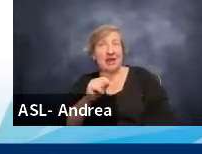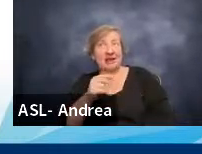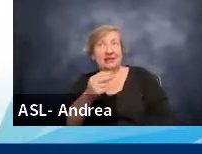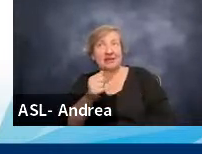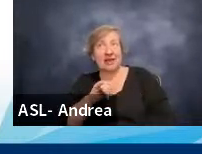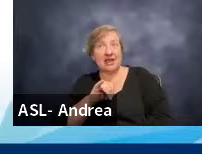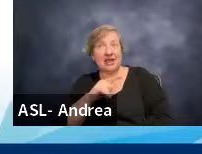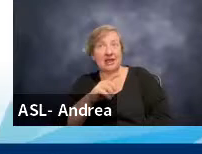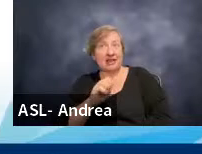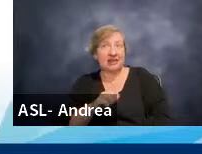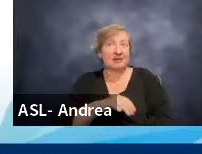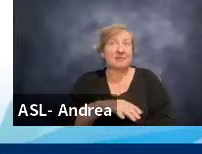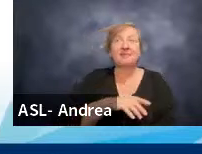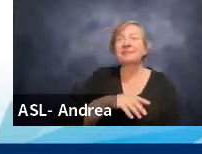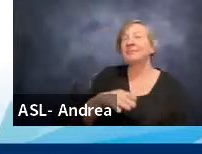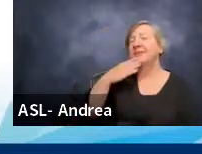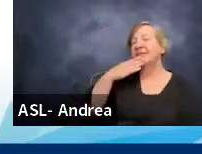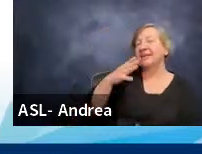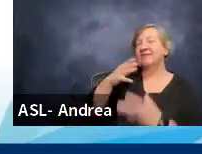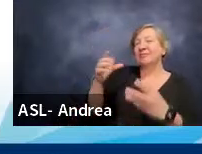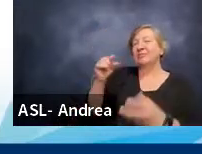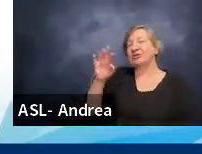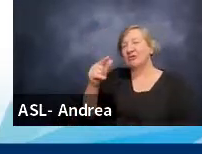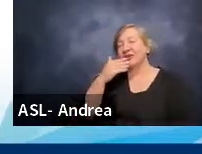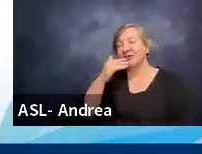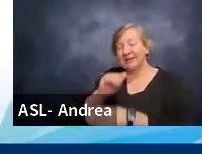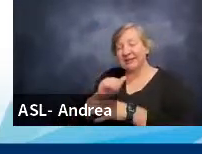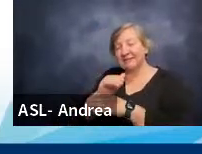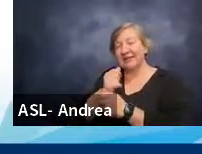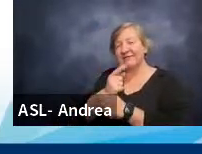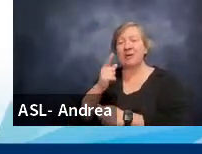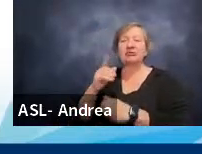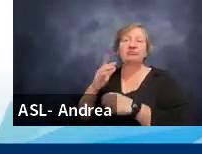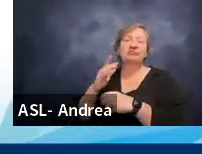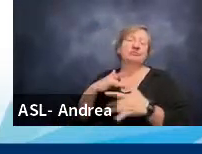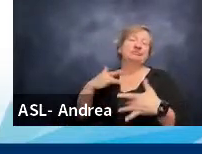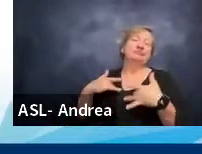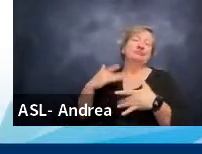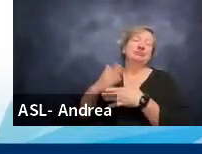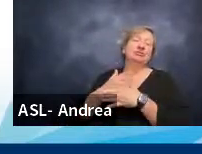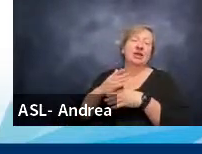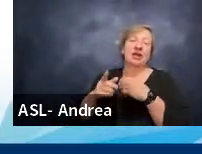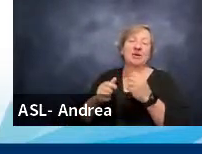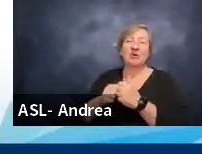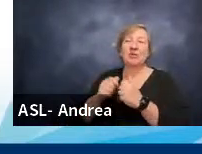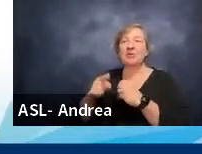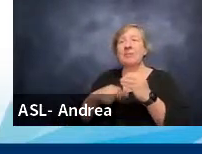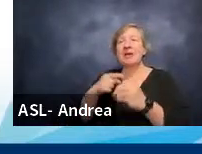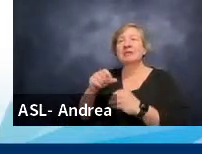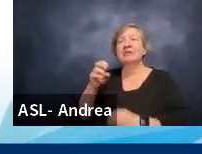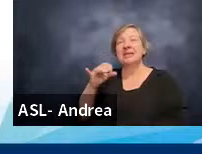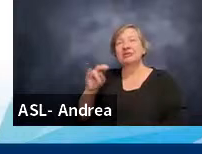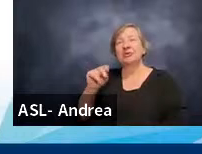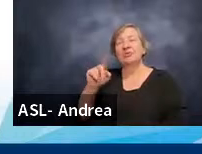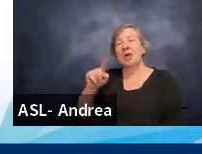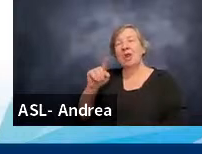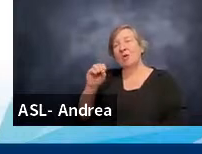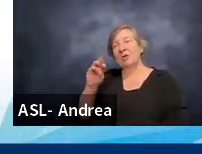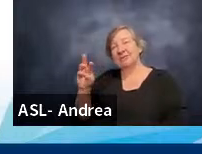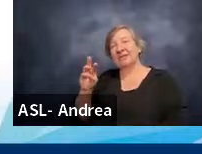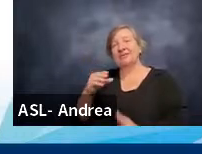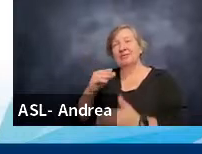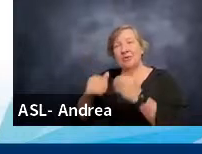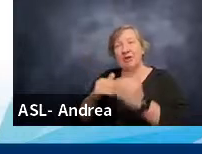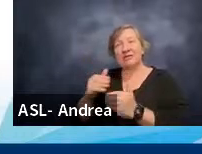very much, Greg, and good evening, everyone. I'm excited to share a few details with you about our Section 106 process and upcoming public